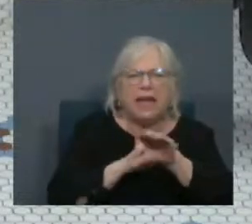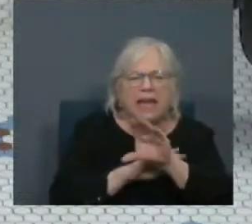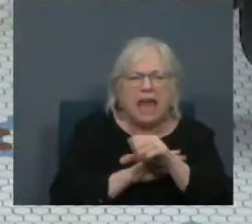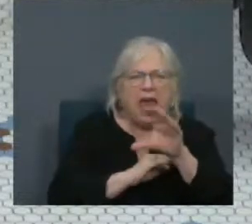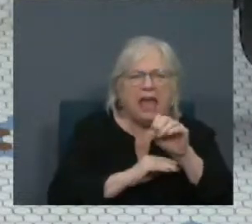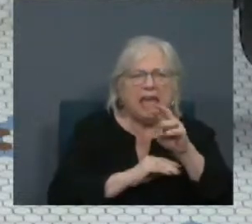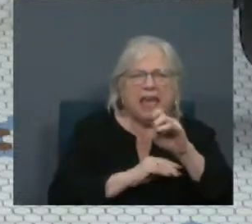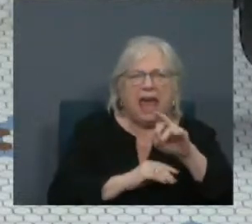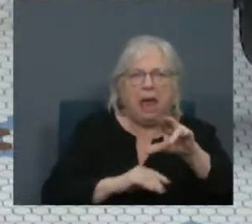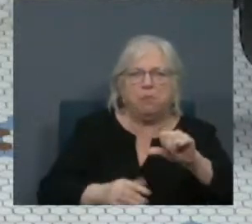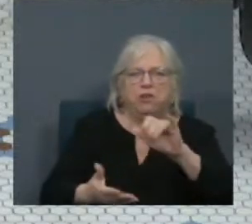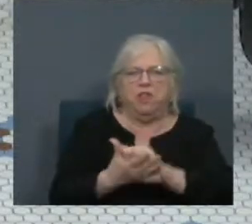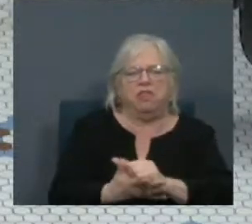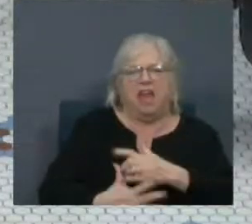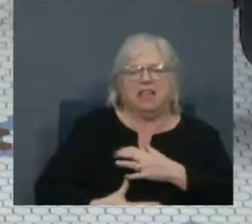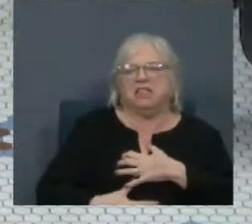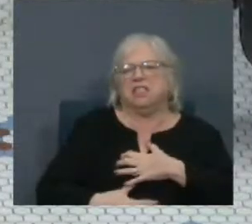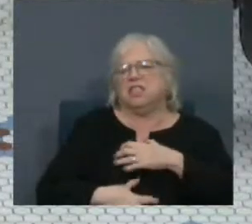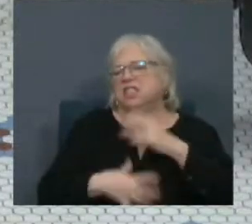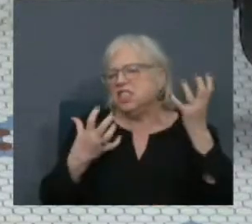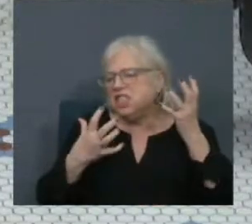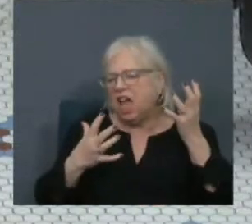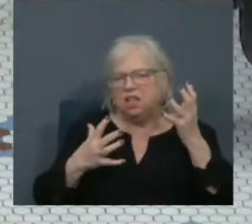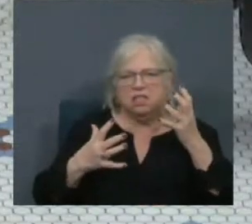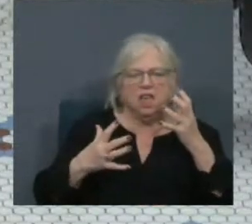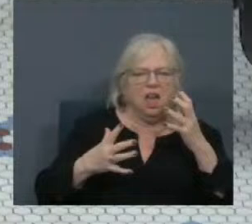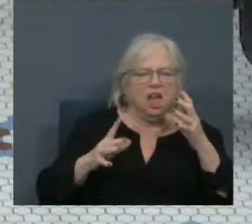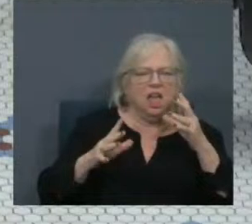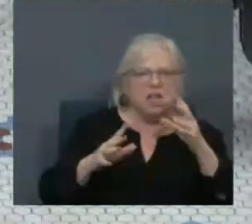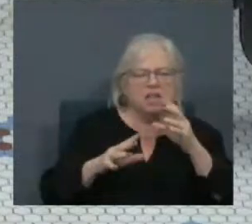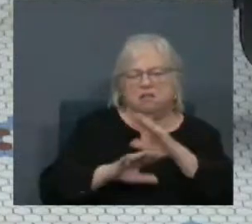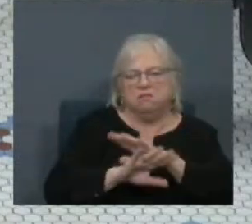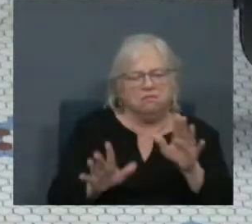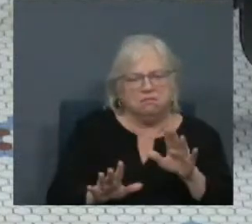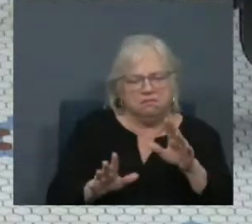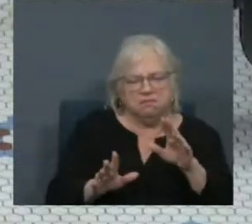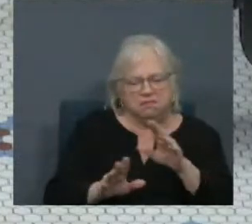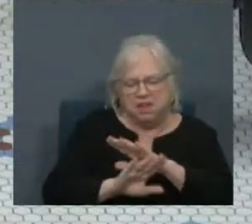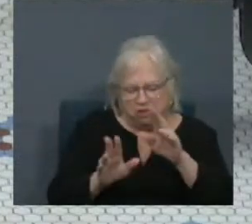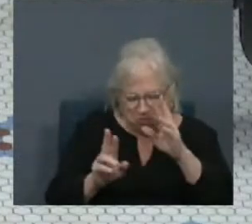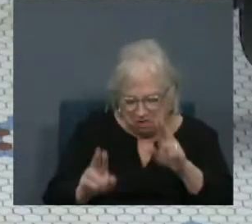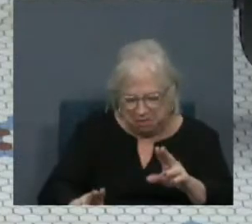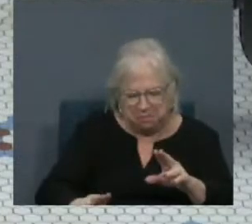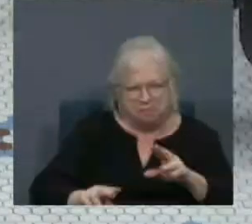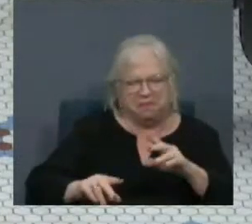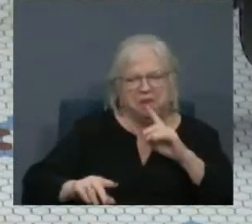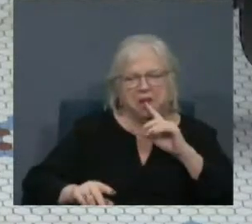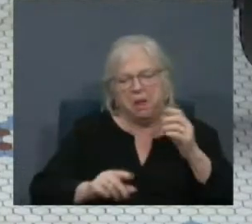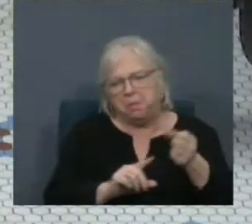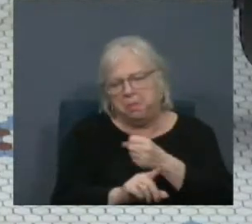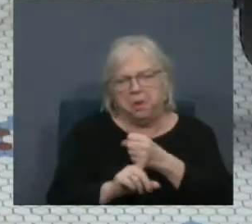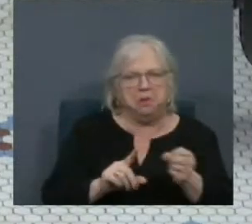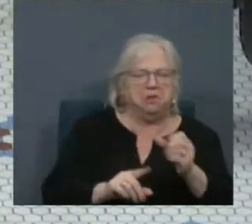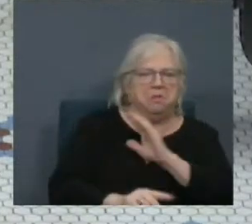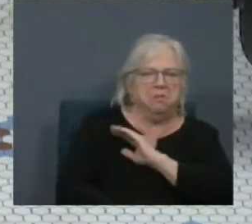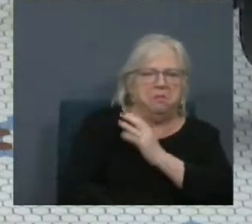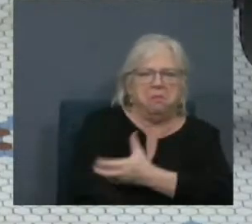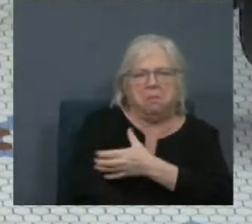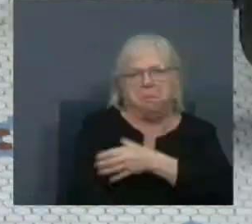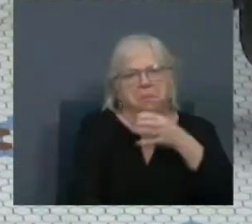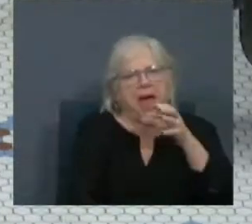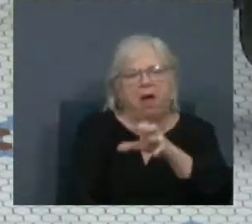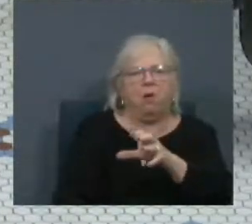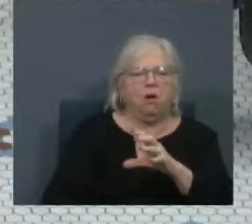That's disgusting, disgraceful, an abuse of power. And